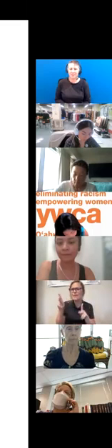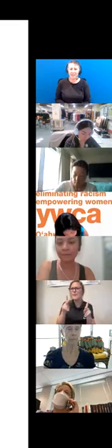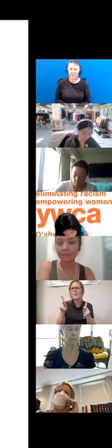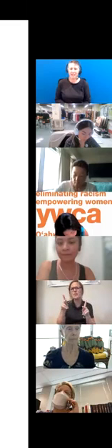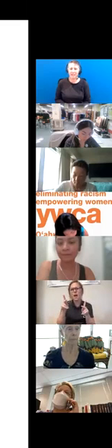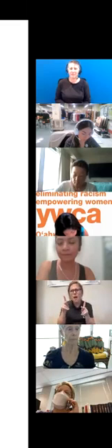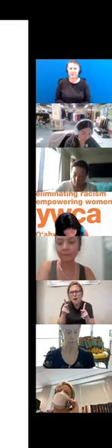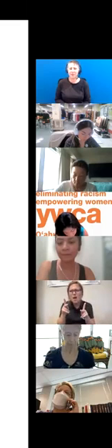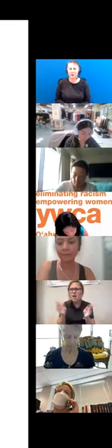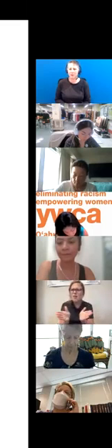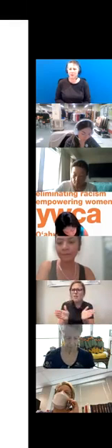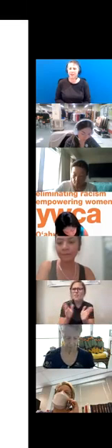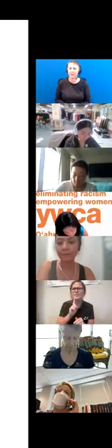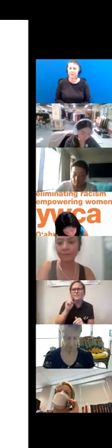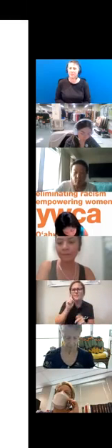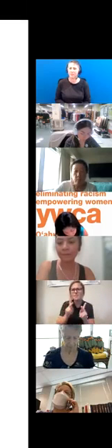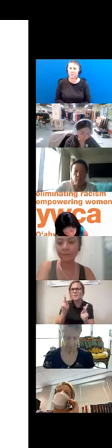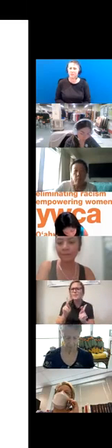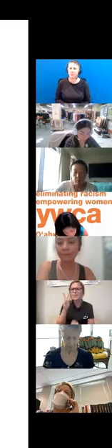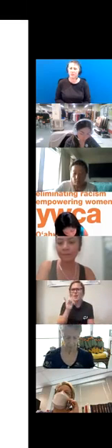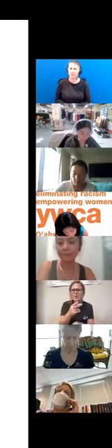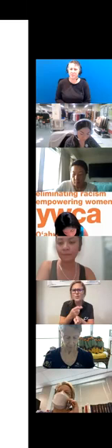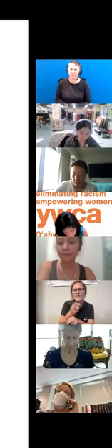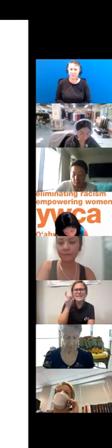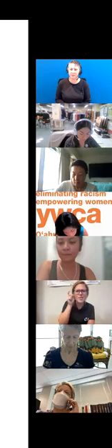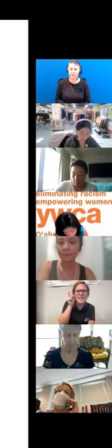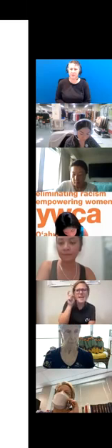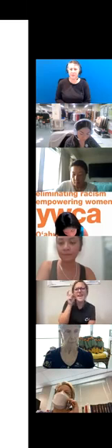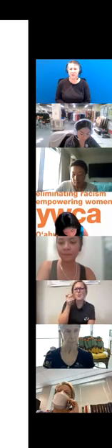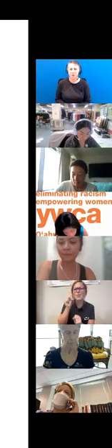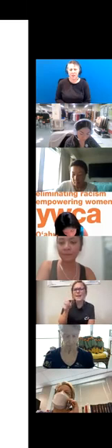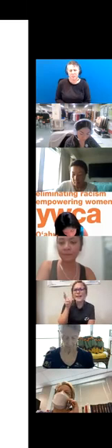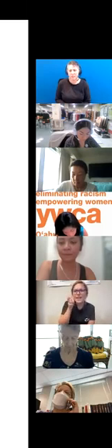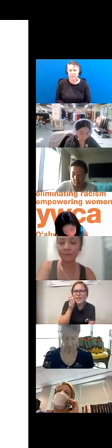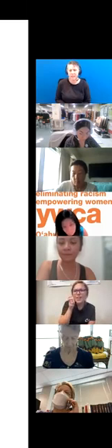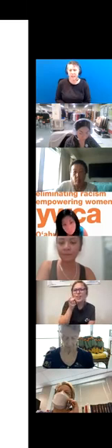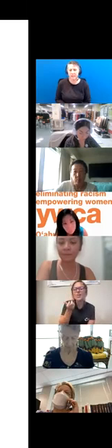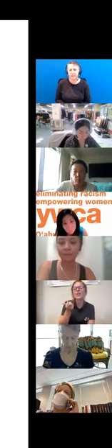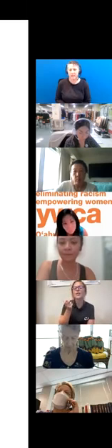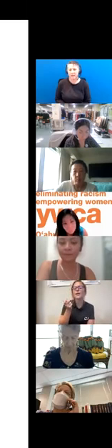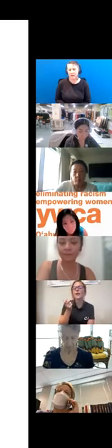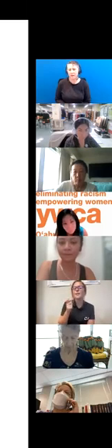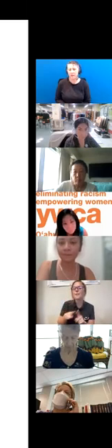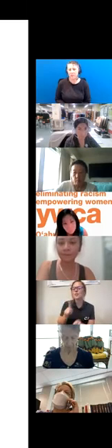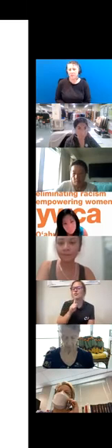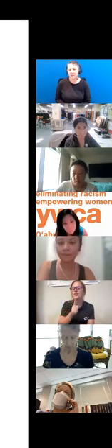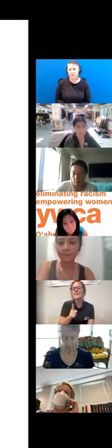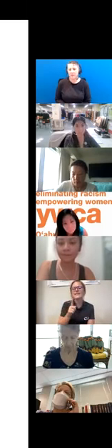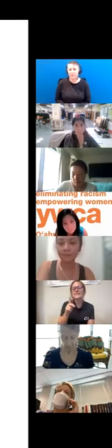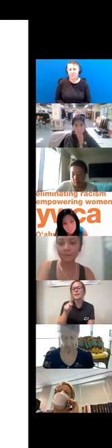This number 7, it's very common for hearing people to sort of encourage deaf people saying, why don't you use a hearing aid?